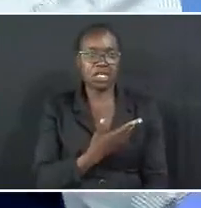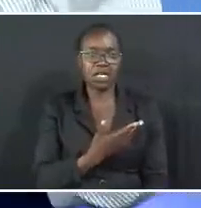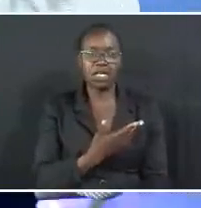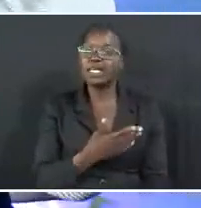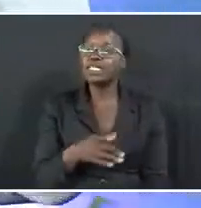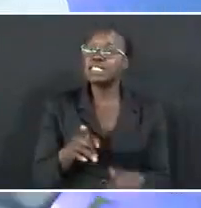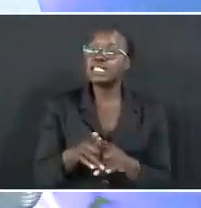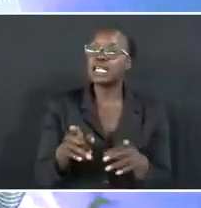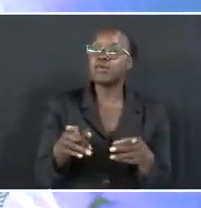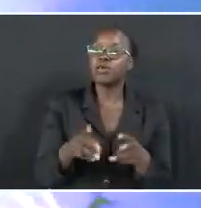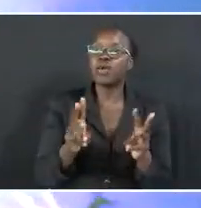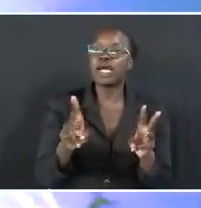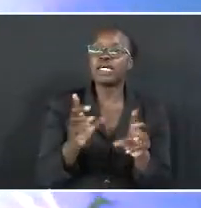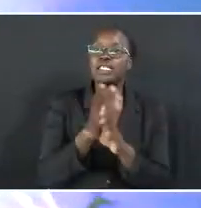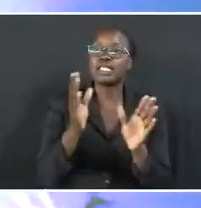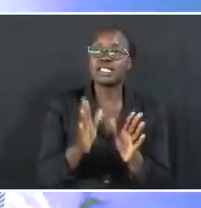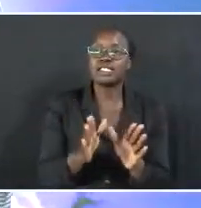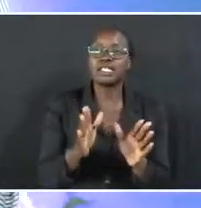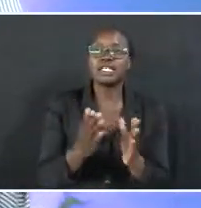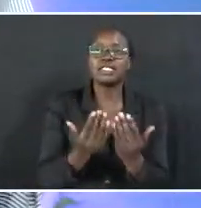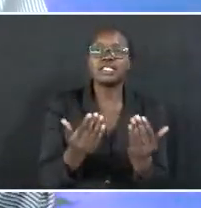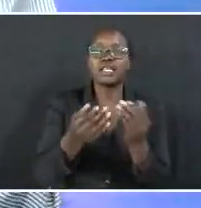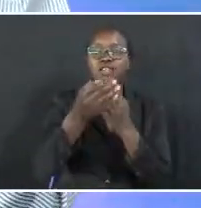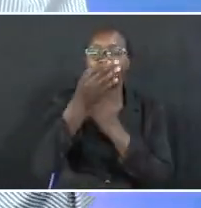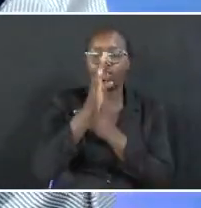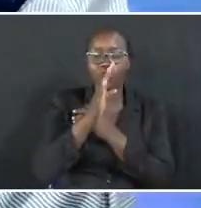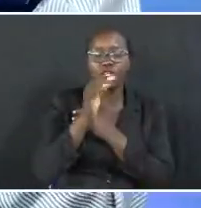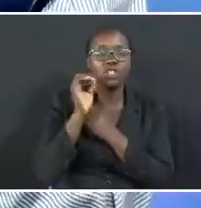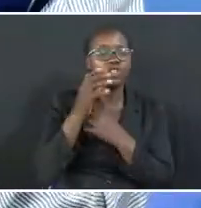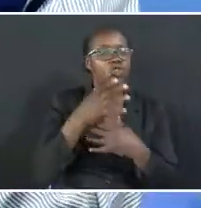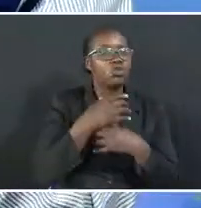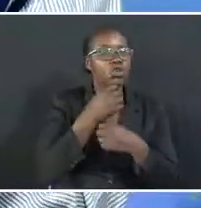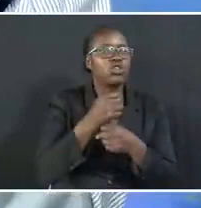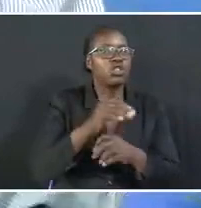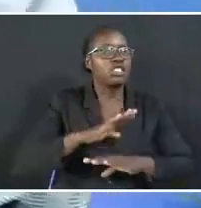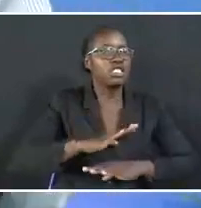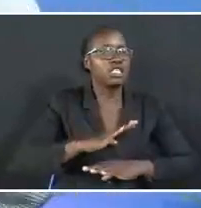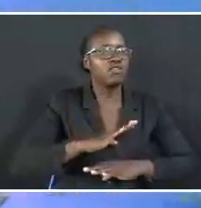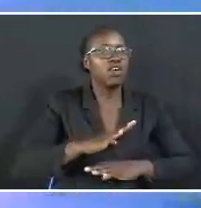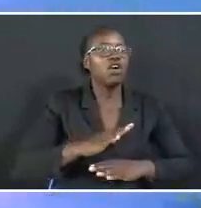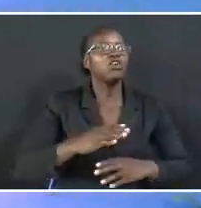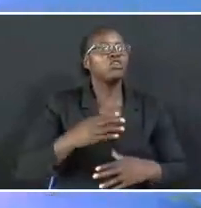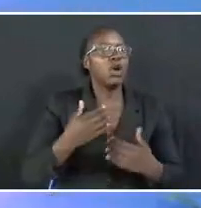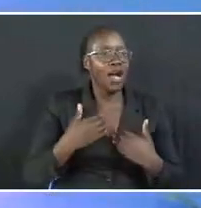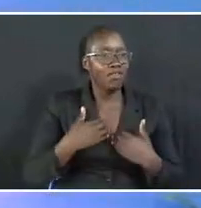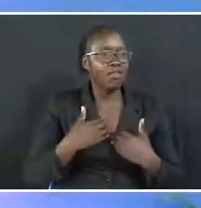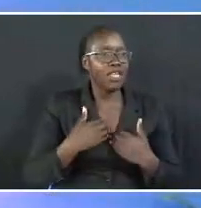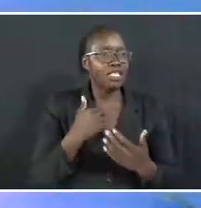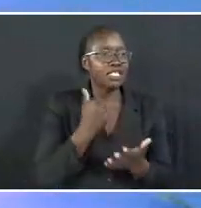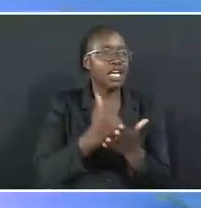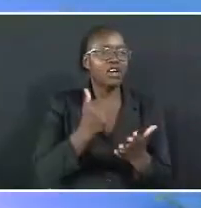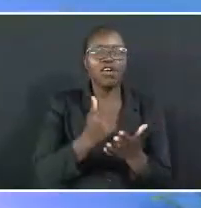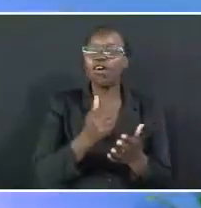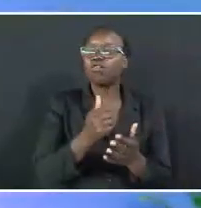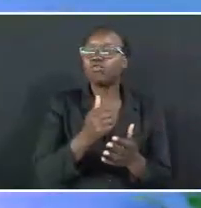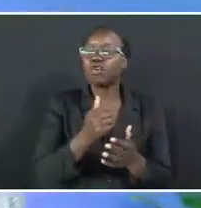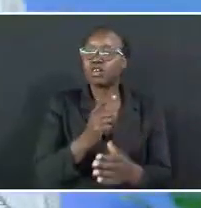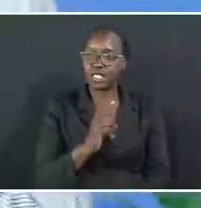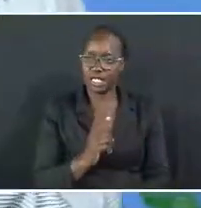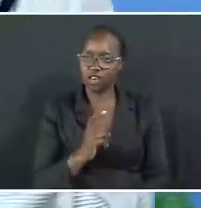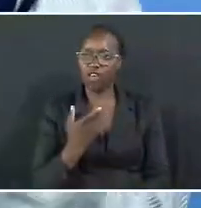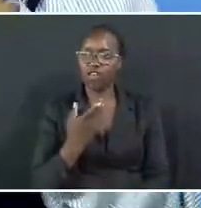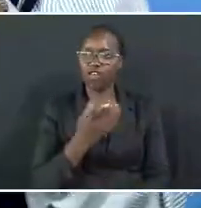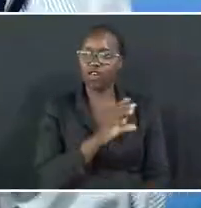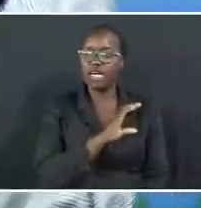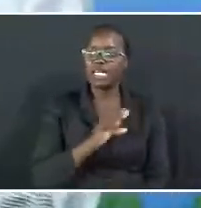It's the same way you as a Christian, you as a child of God, should be confident enough to wear that armor of Christ and be like, I am a child of